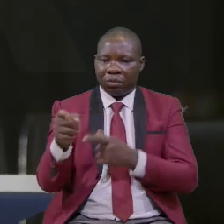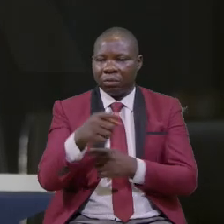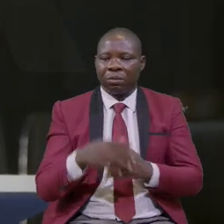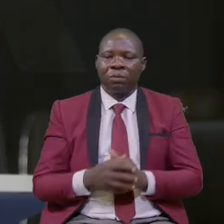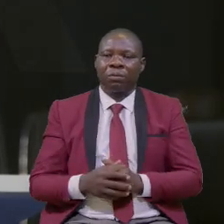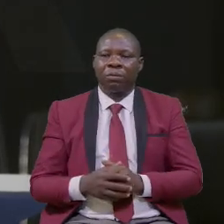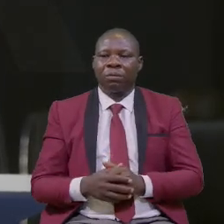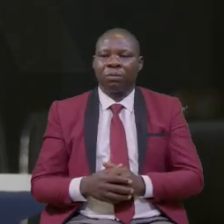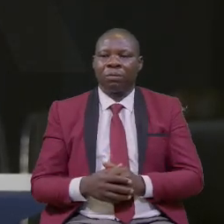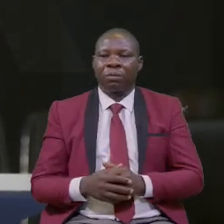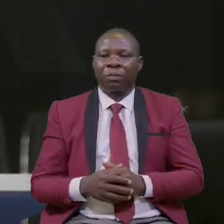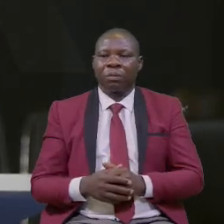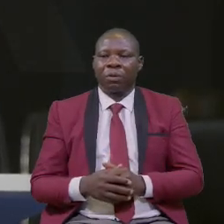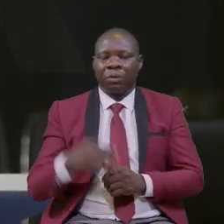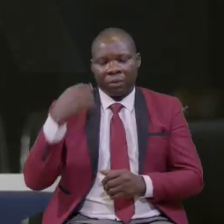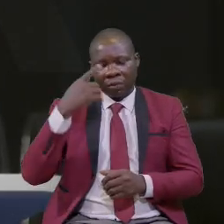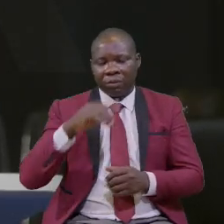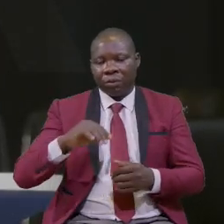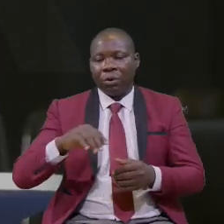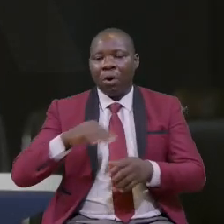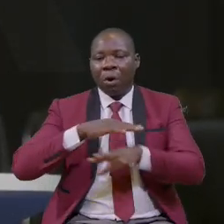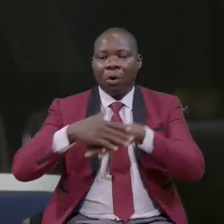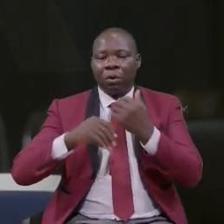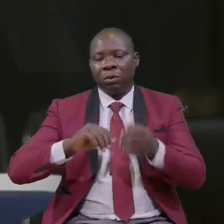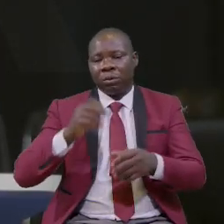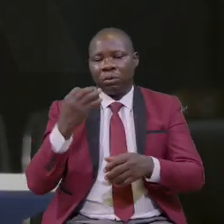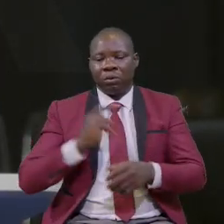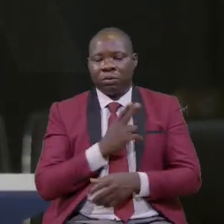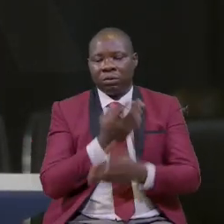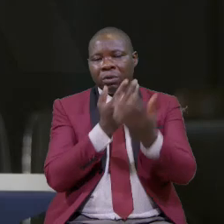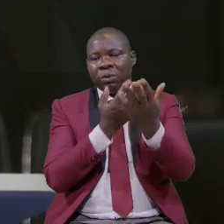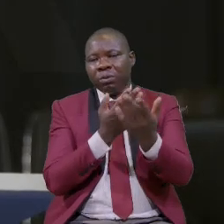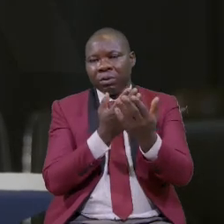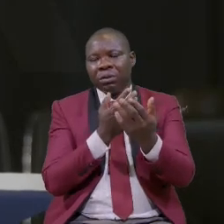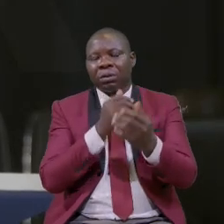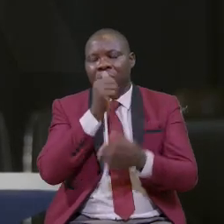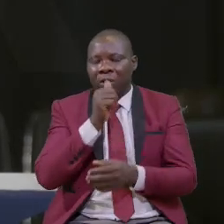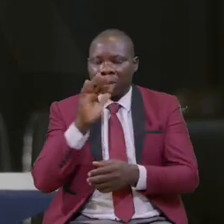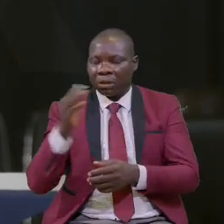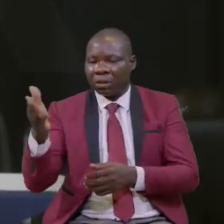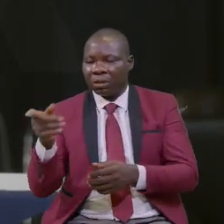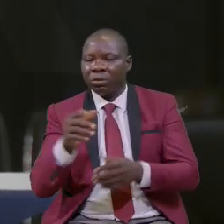And those of you who are waiting quietly there, you are asking the Lord,